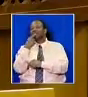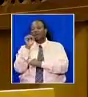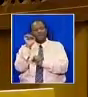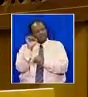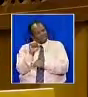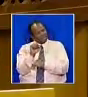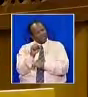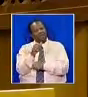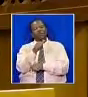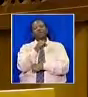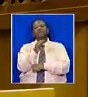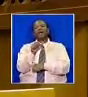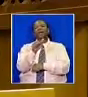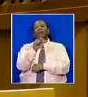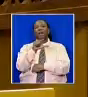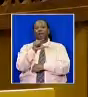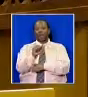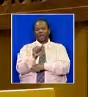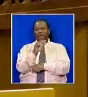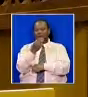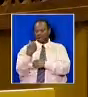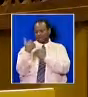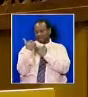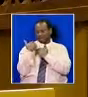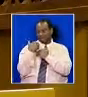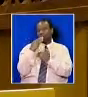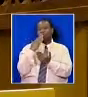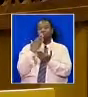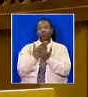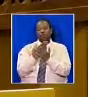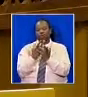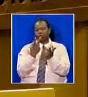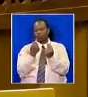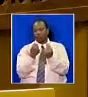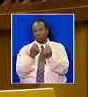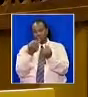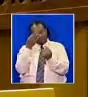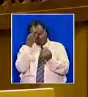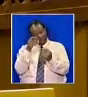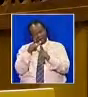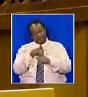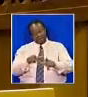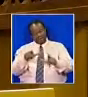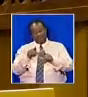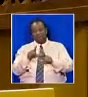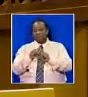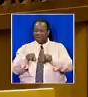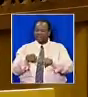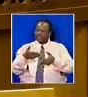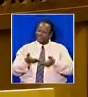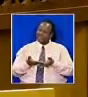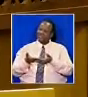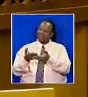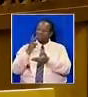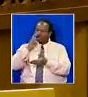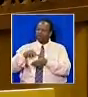whatever is necessary to ensure that our new local government system serves the needs of our communities. You have the